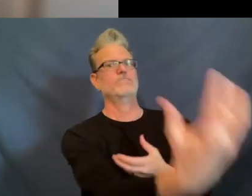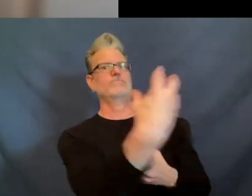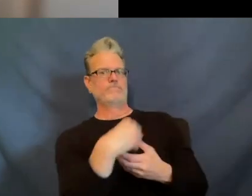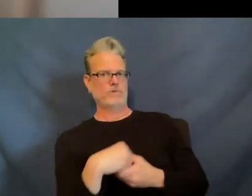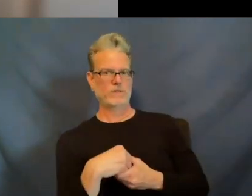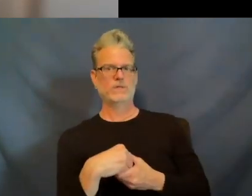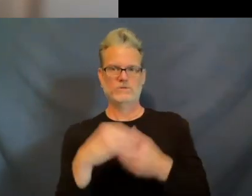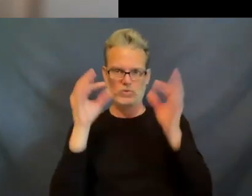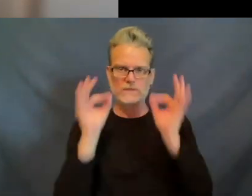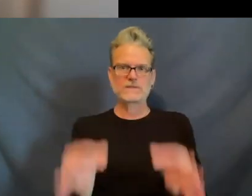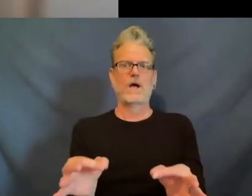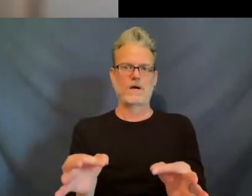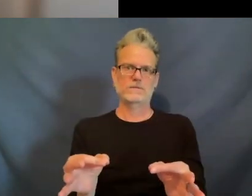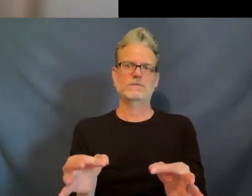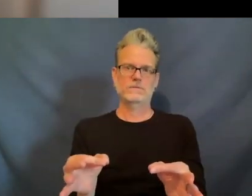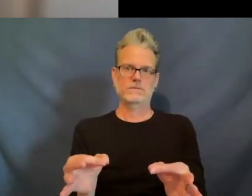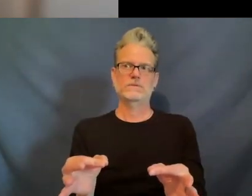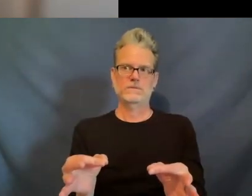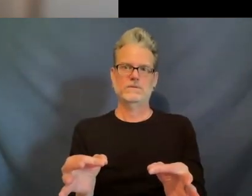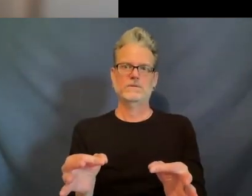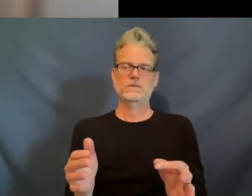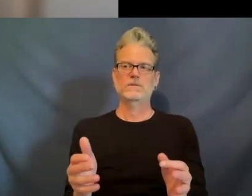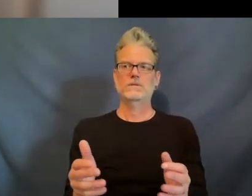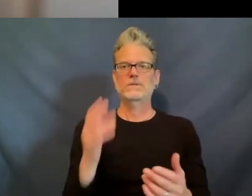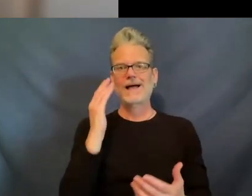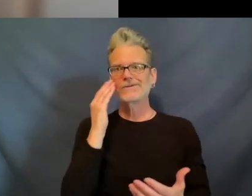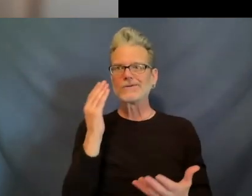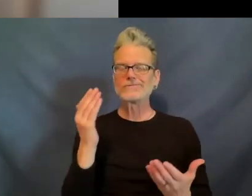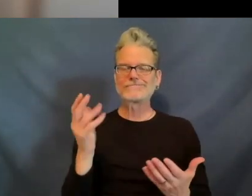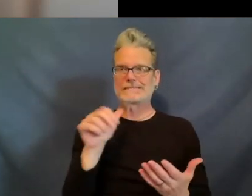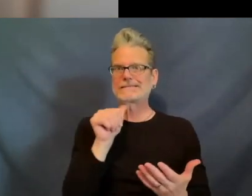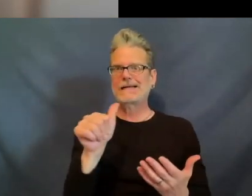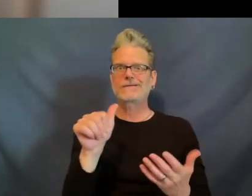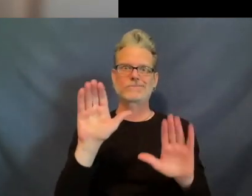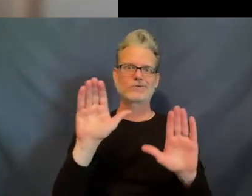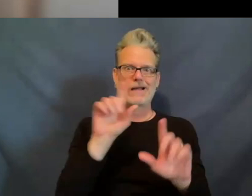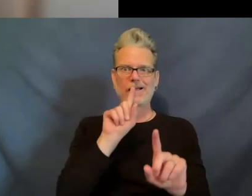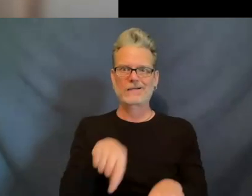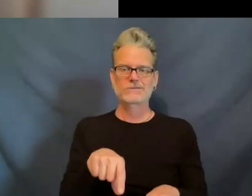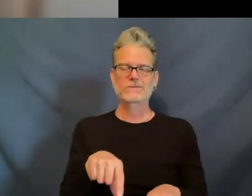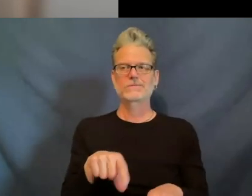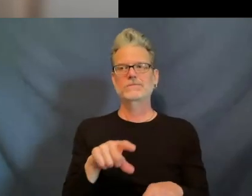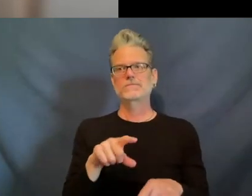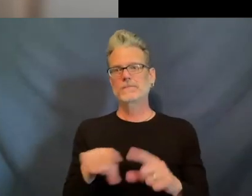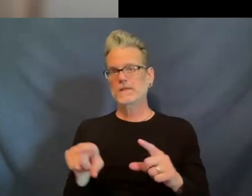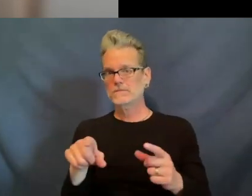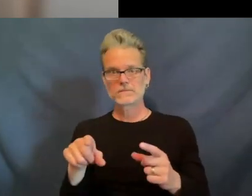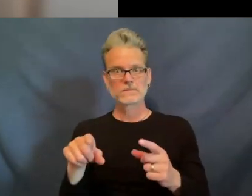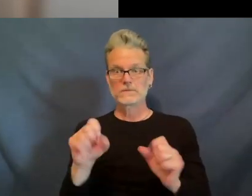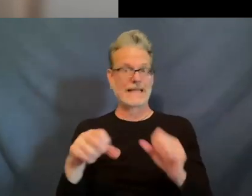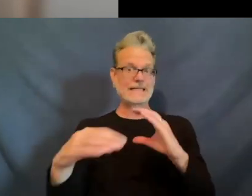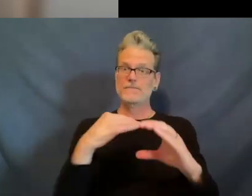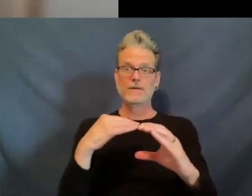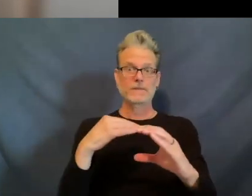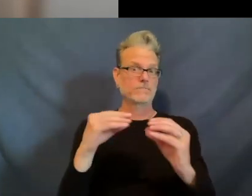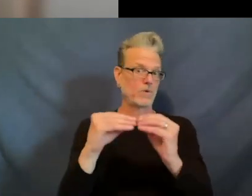space. So I know that's not a great answer. And I'm open, for emails if we want to discuss